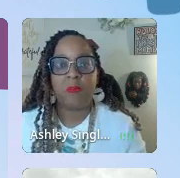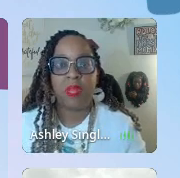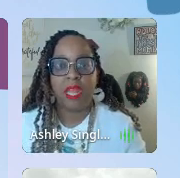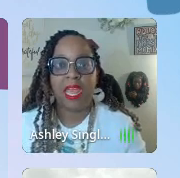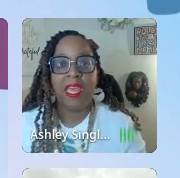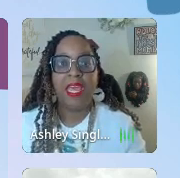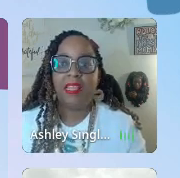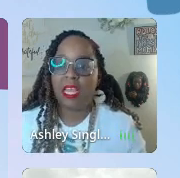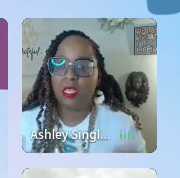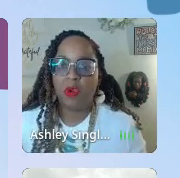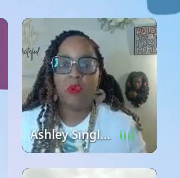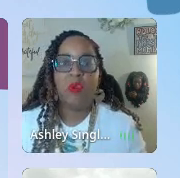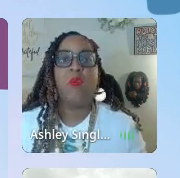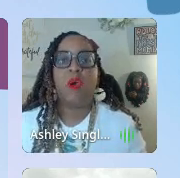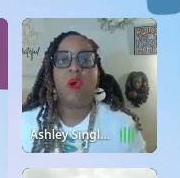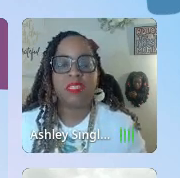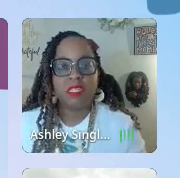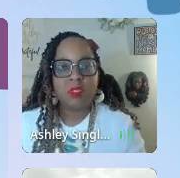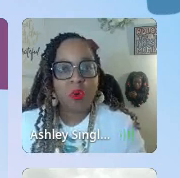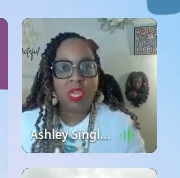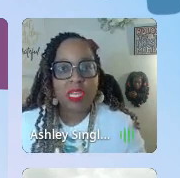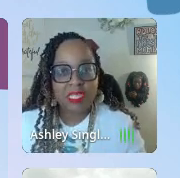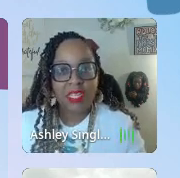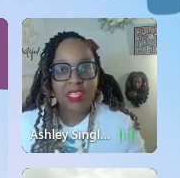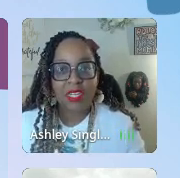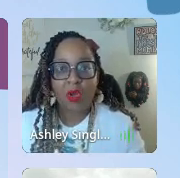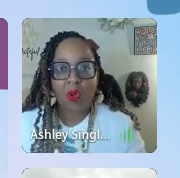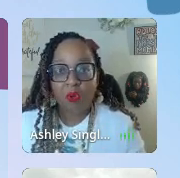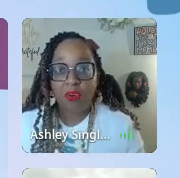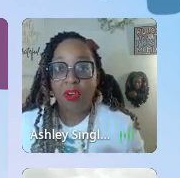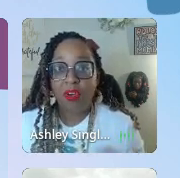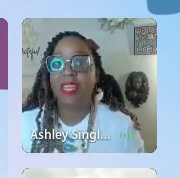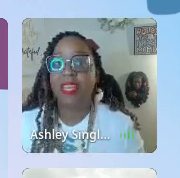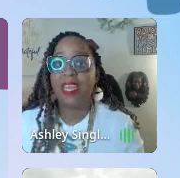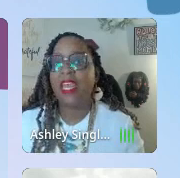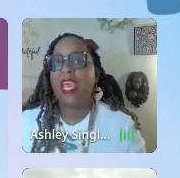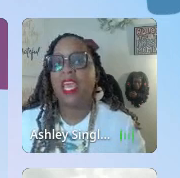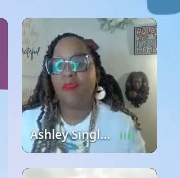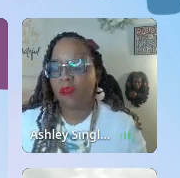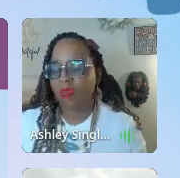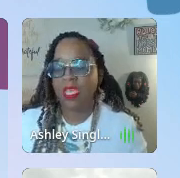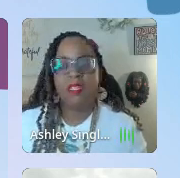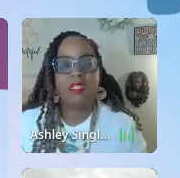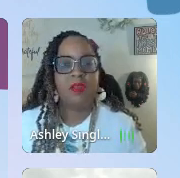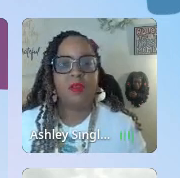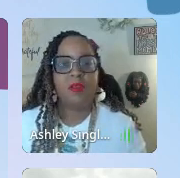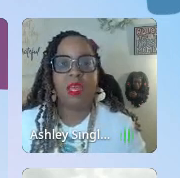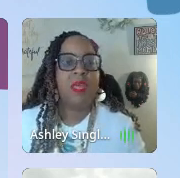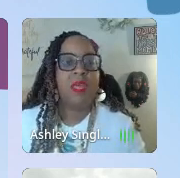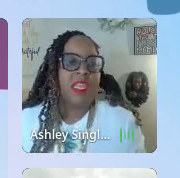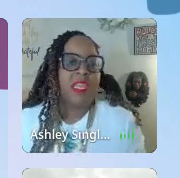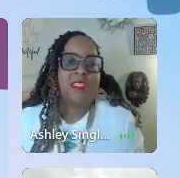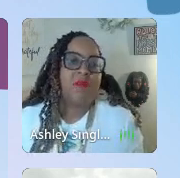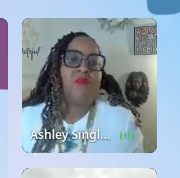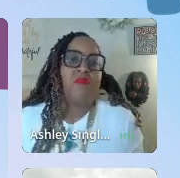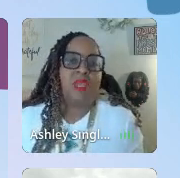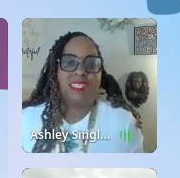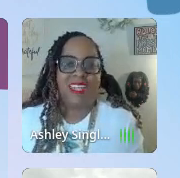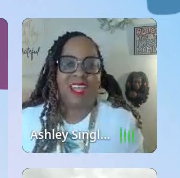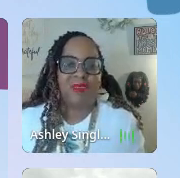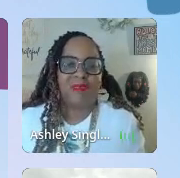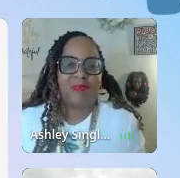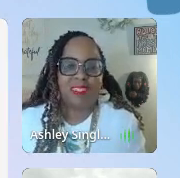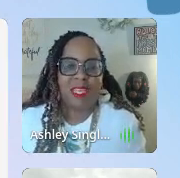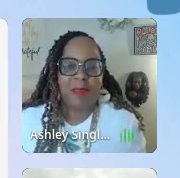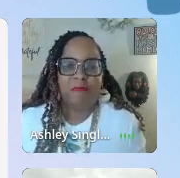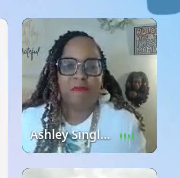Watch Replay. That's where you can watch this orientation over again if you need to catch some